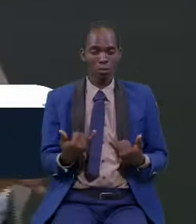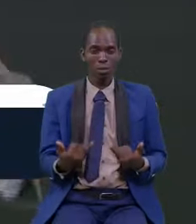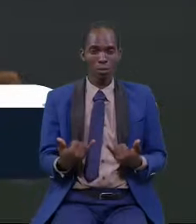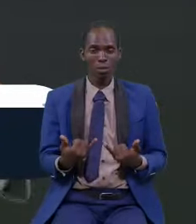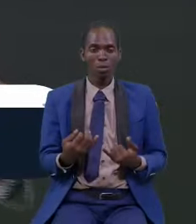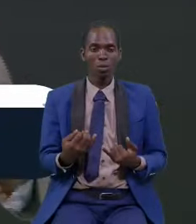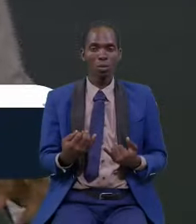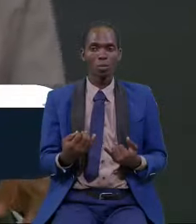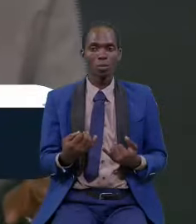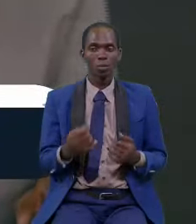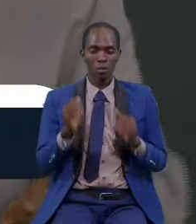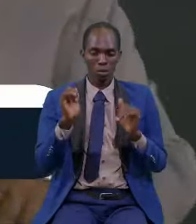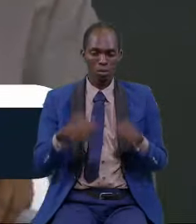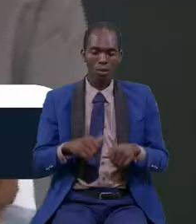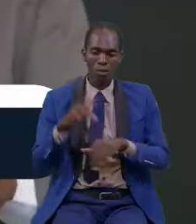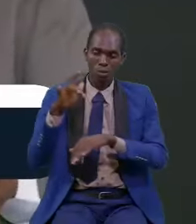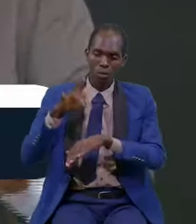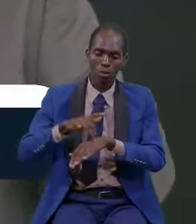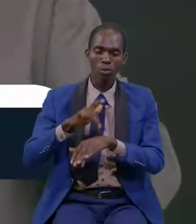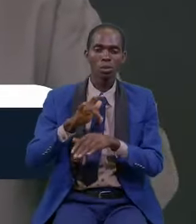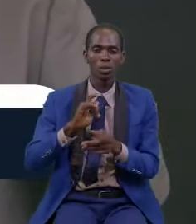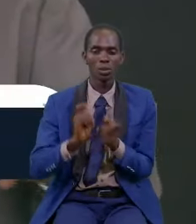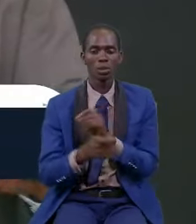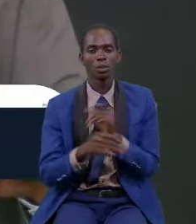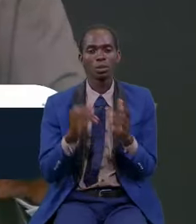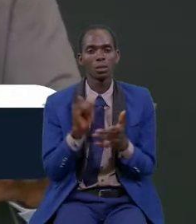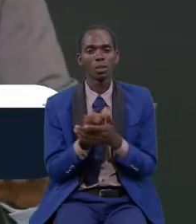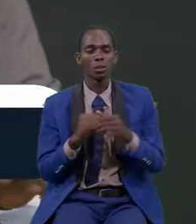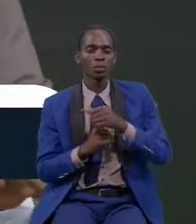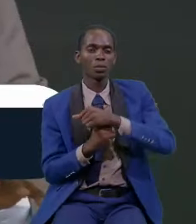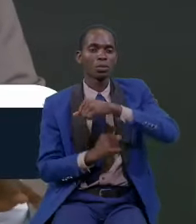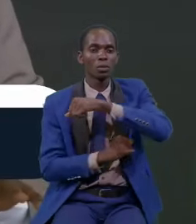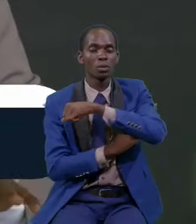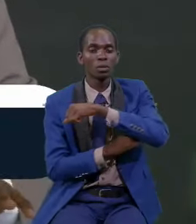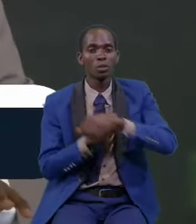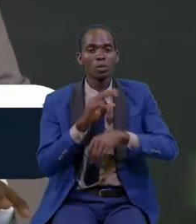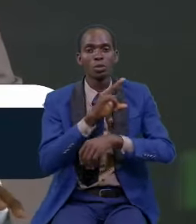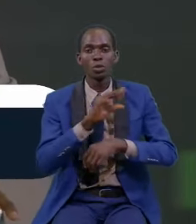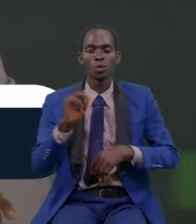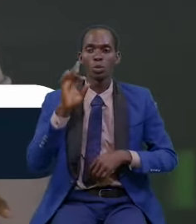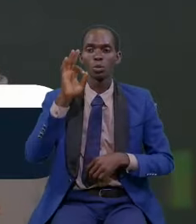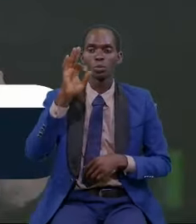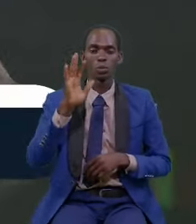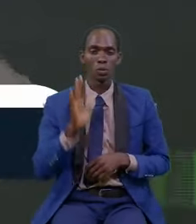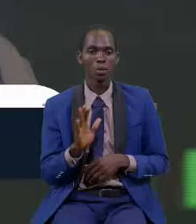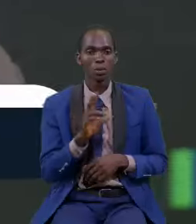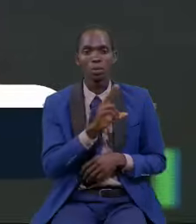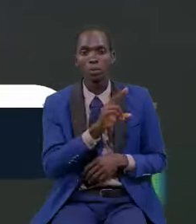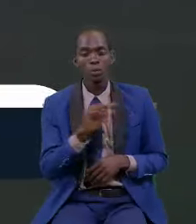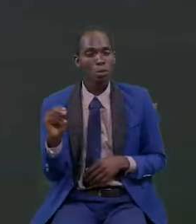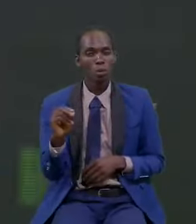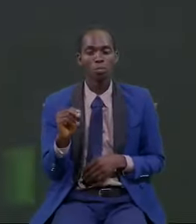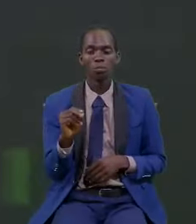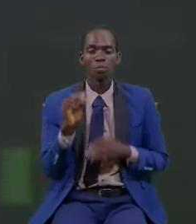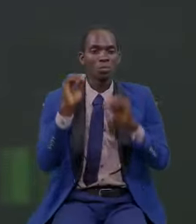and touch that foundation. No preacher, no pastor, no